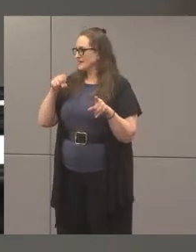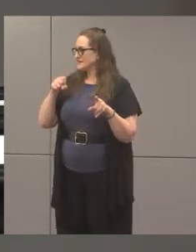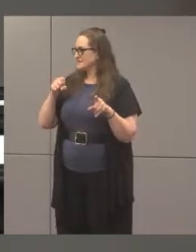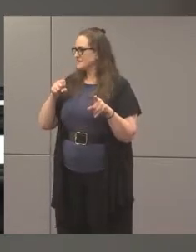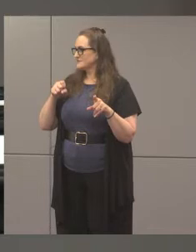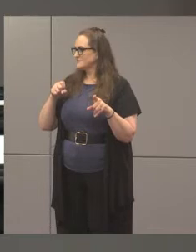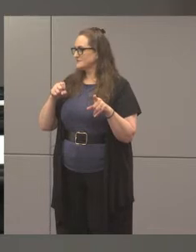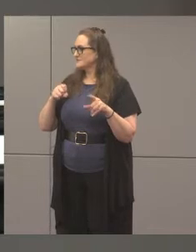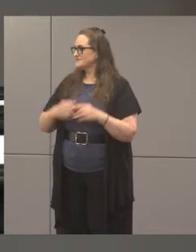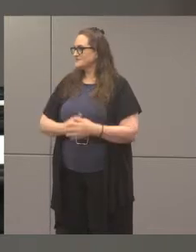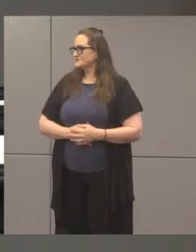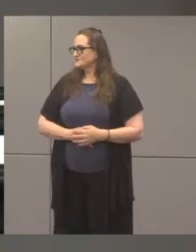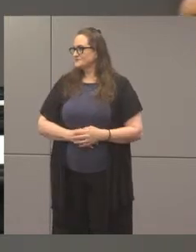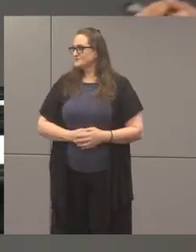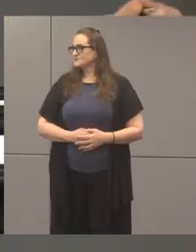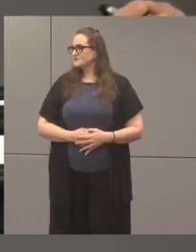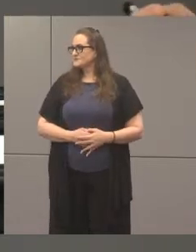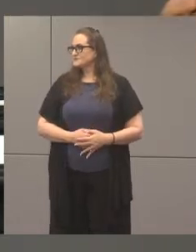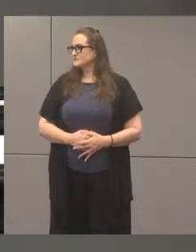Okay.